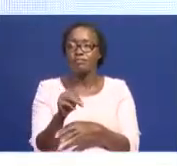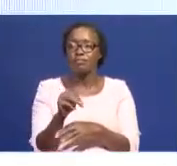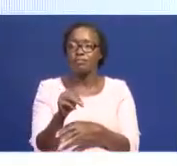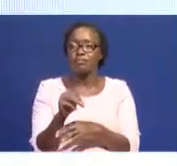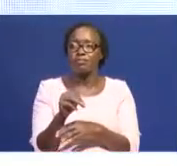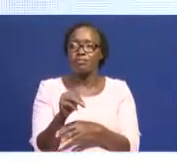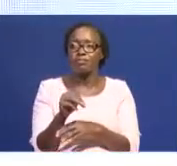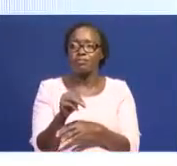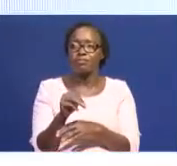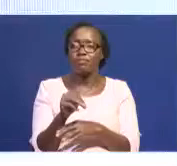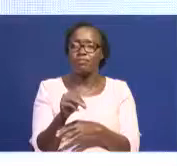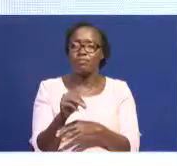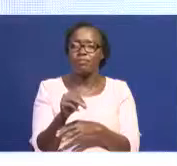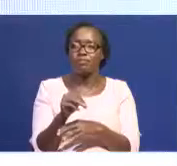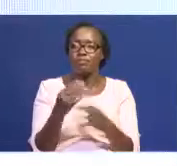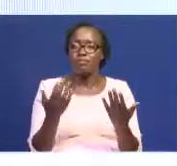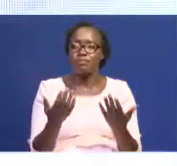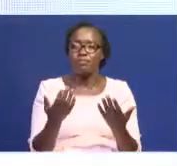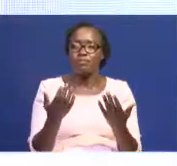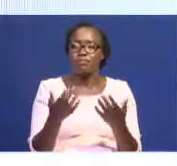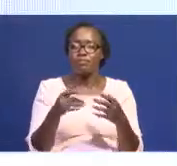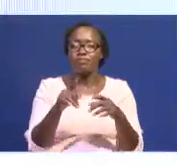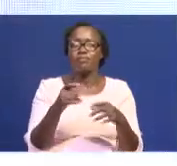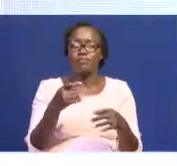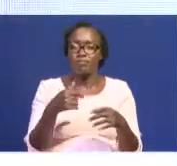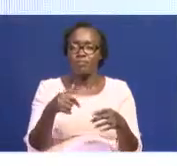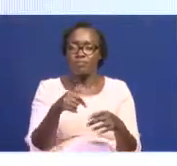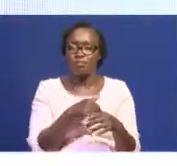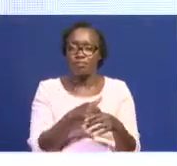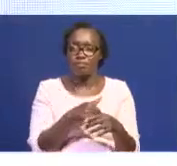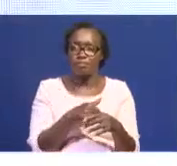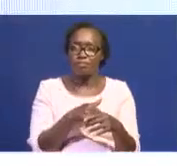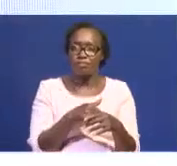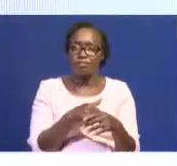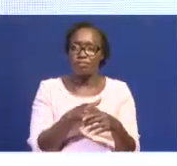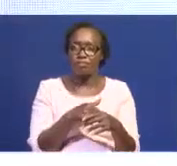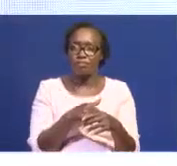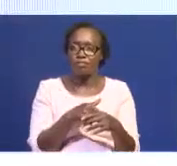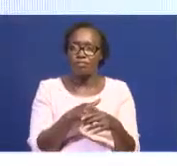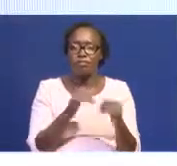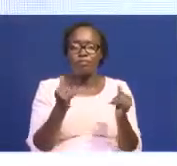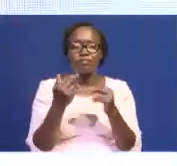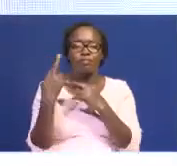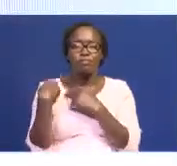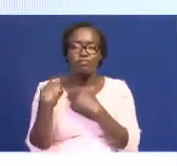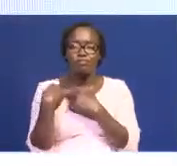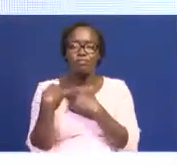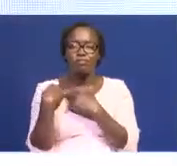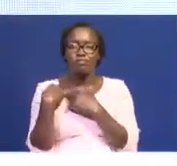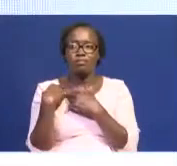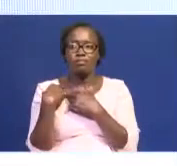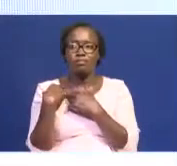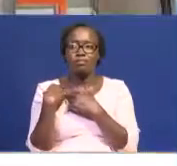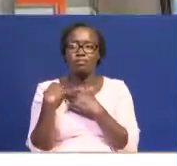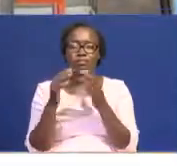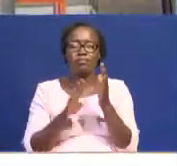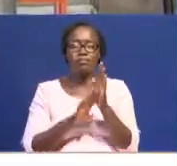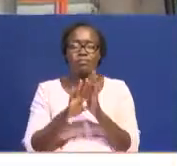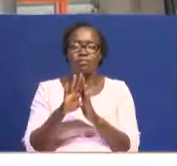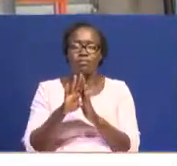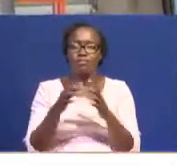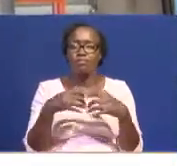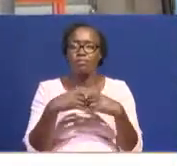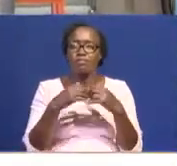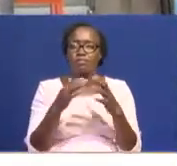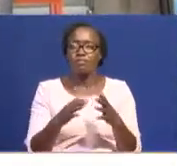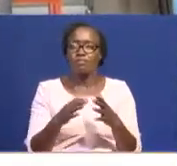that is why we give ourselves this big task to mentor and develop engineers.